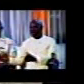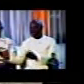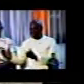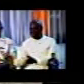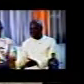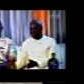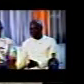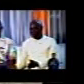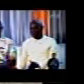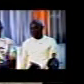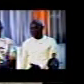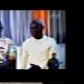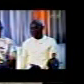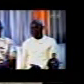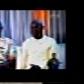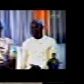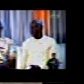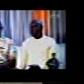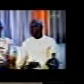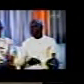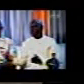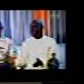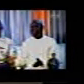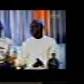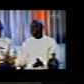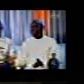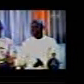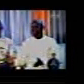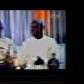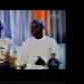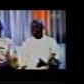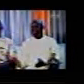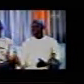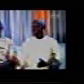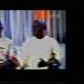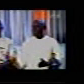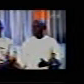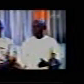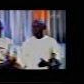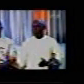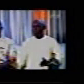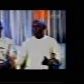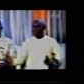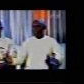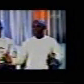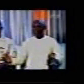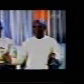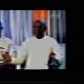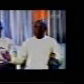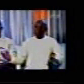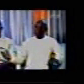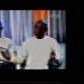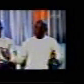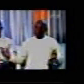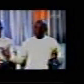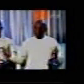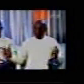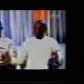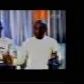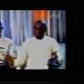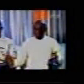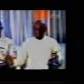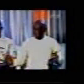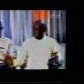Lord, but that's the gift of the spirit. The promise of this man and for my children. Oh Lord, the spirit of discernment, knowledge and